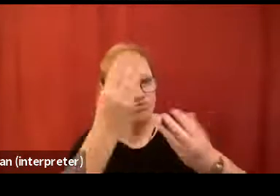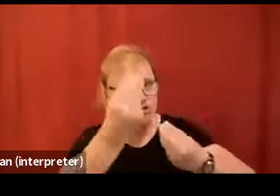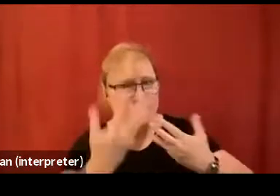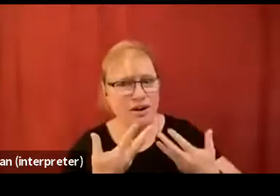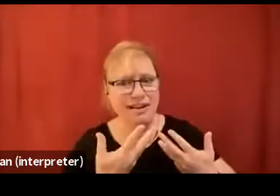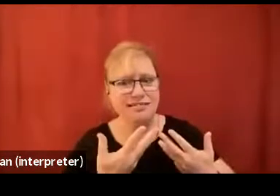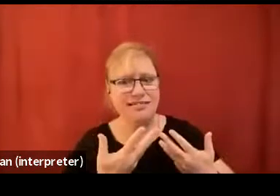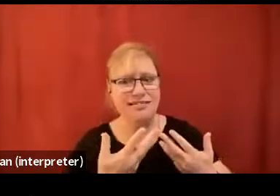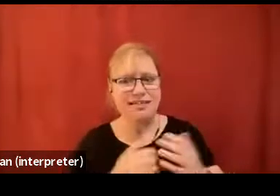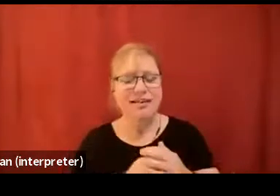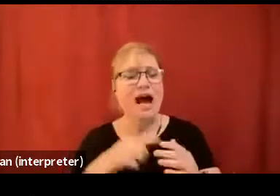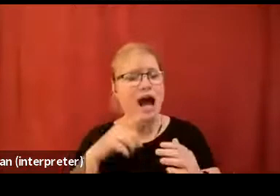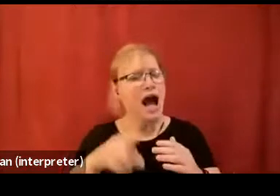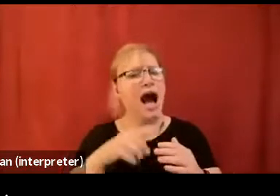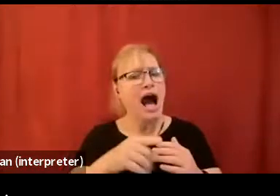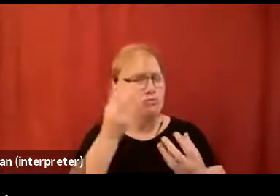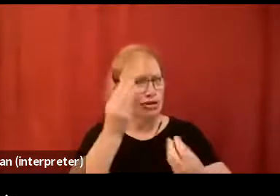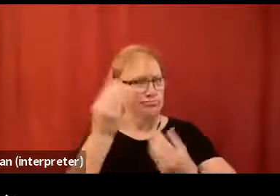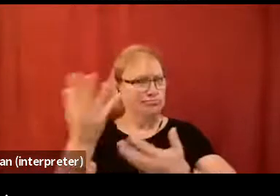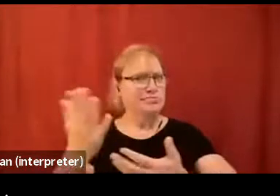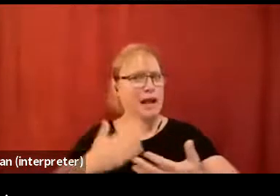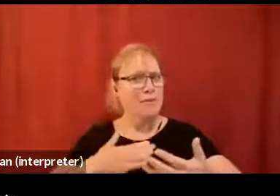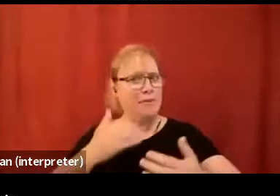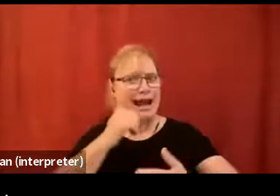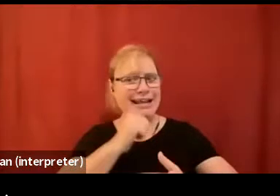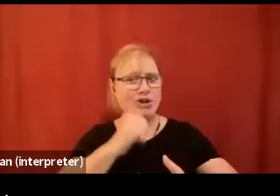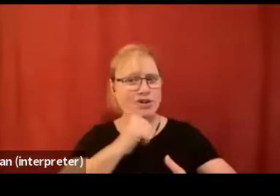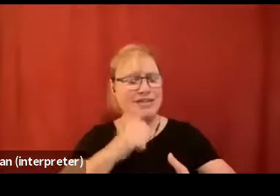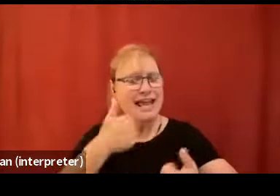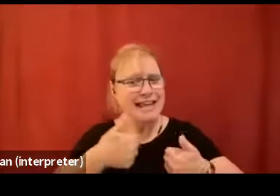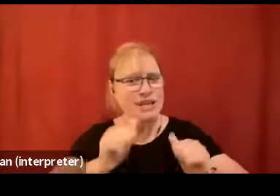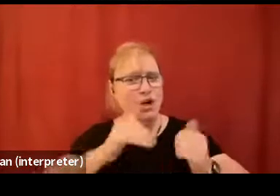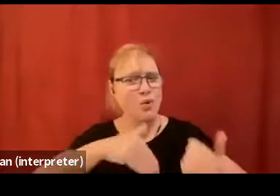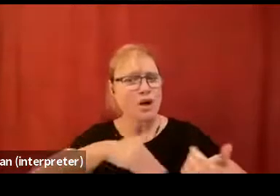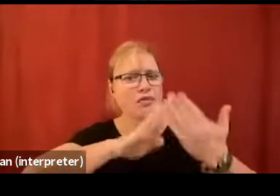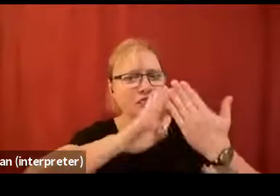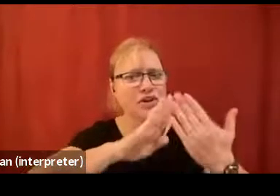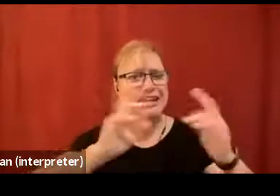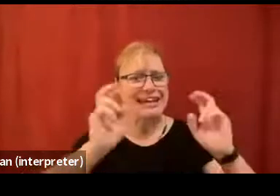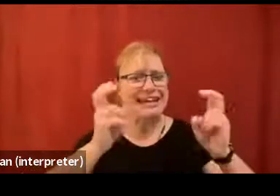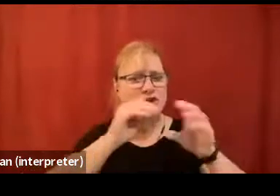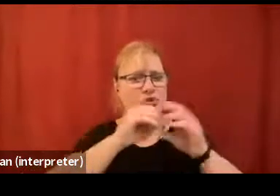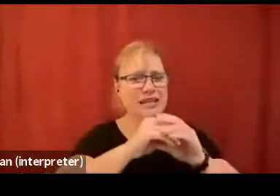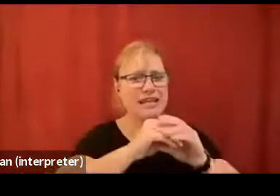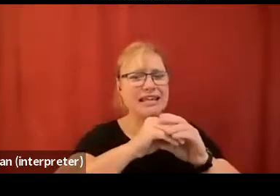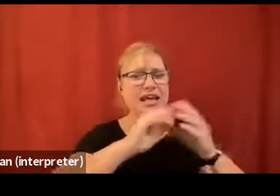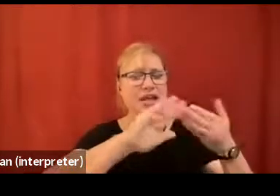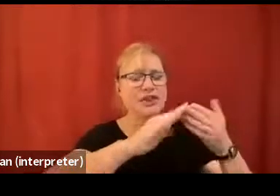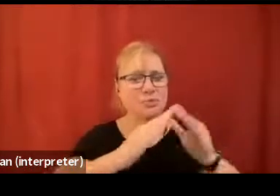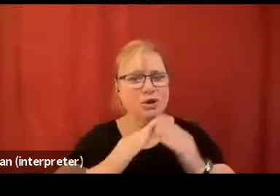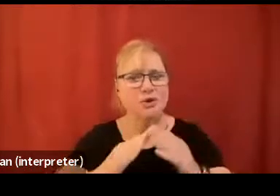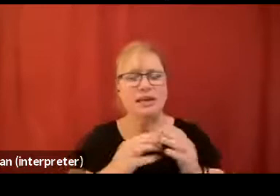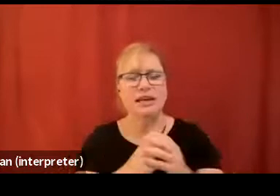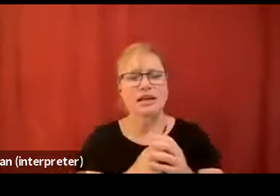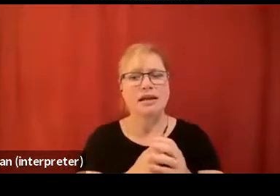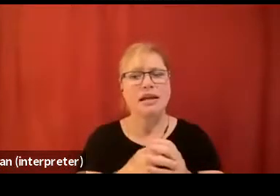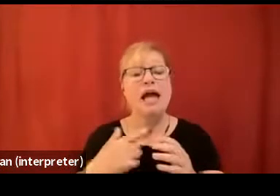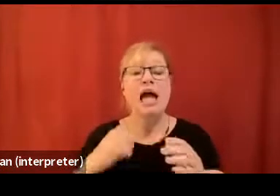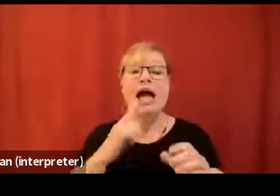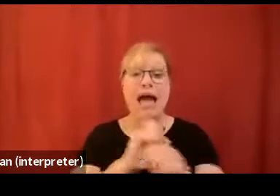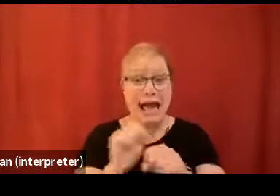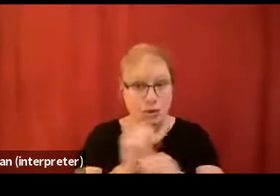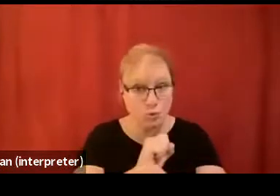I'm definitely going to share with my girls as they are tackling issues in the community to see if they can support that. So I